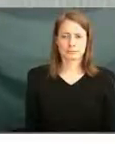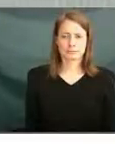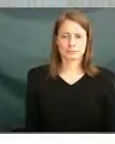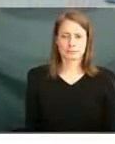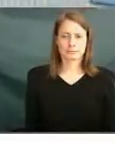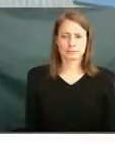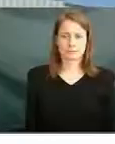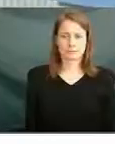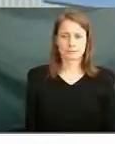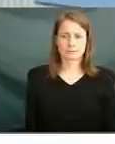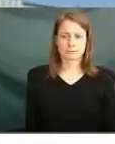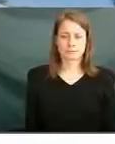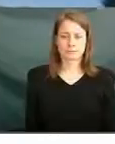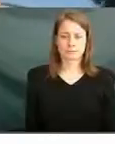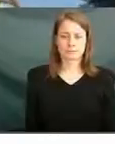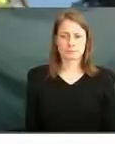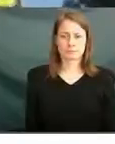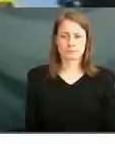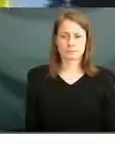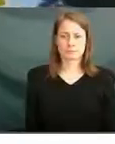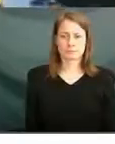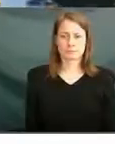There, okay. Yeah, she found somebody.